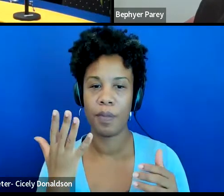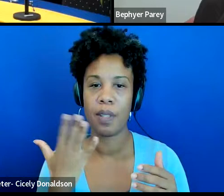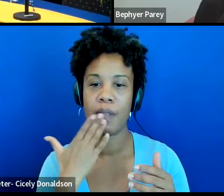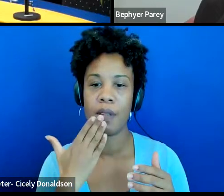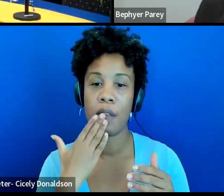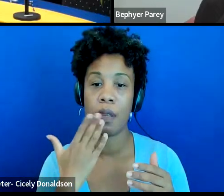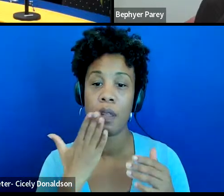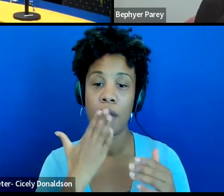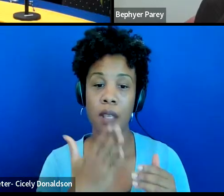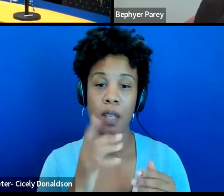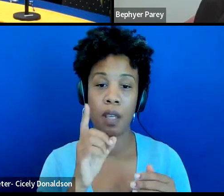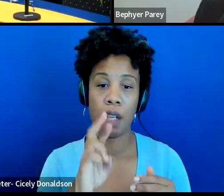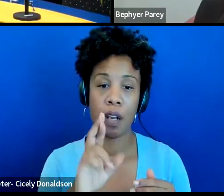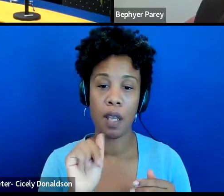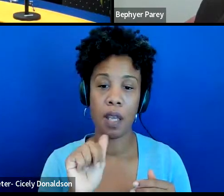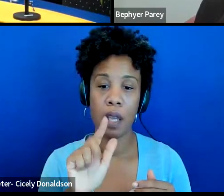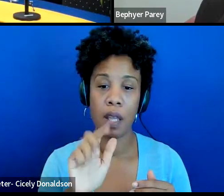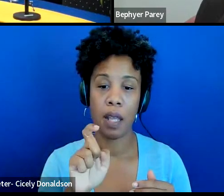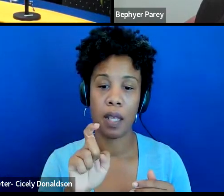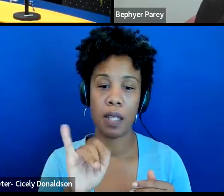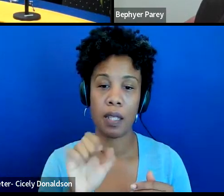everyone. This is Dr. Kamaraj.